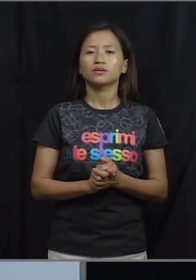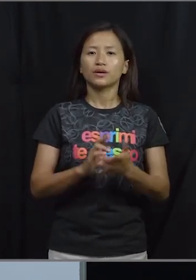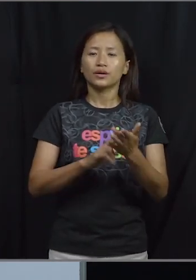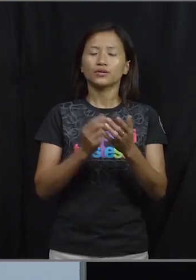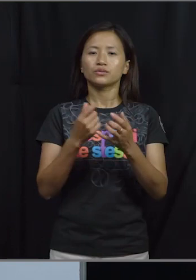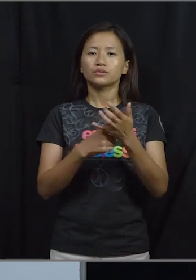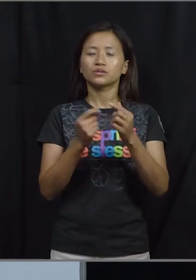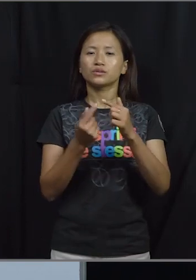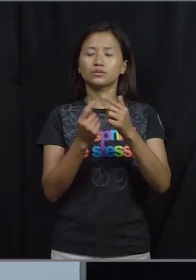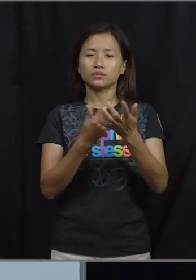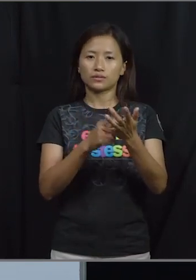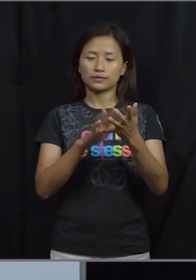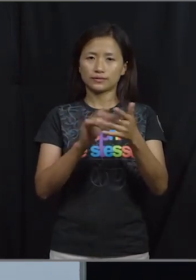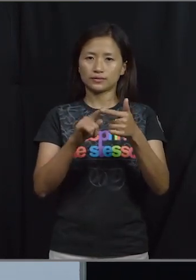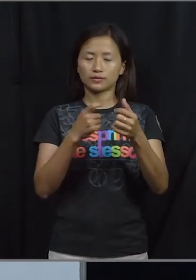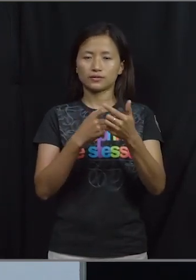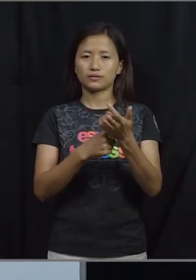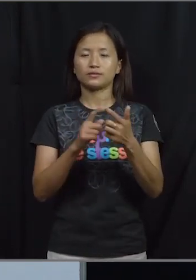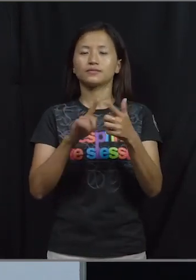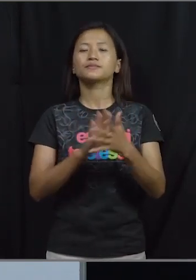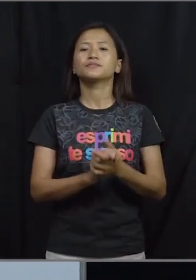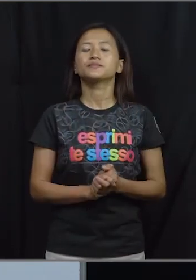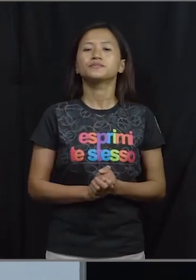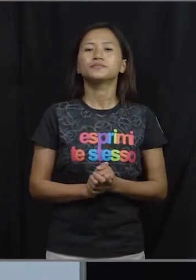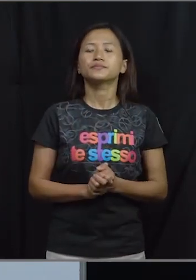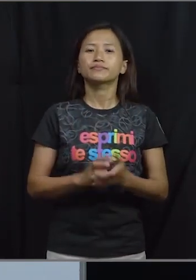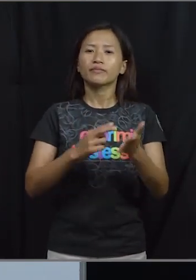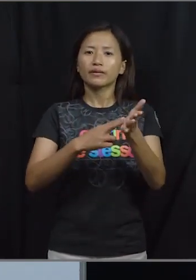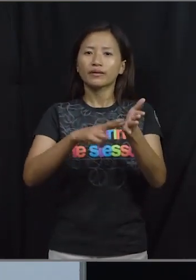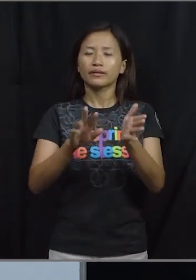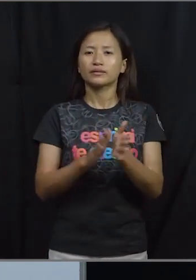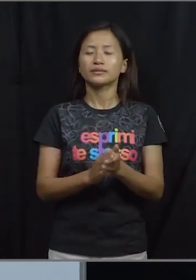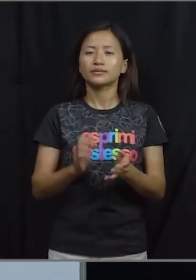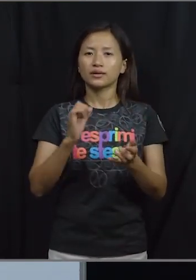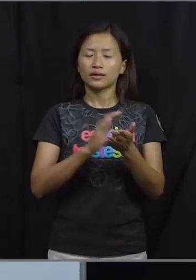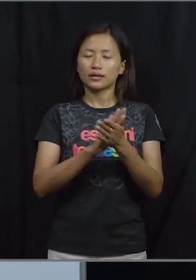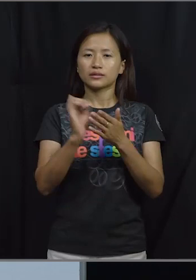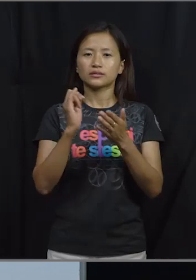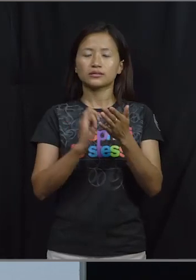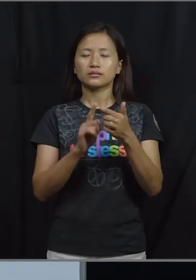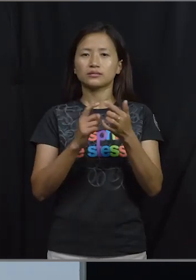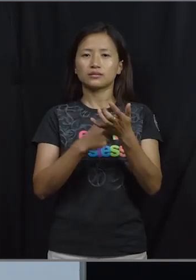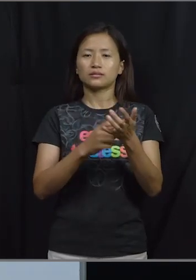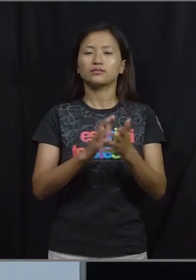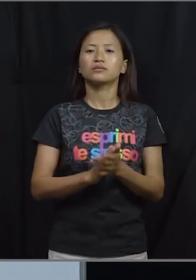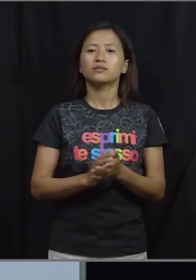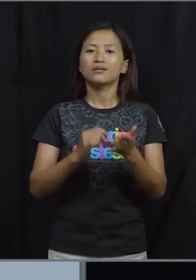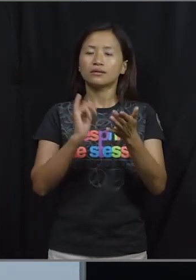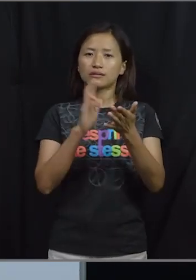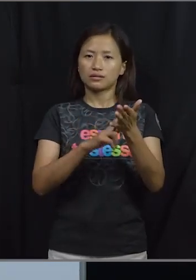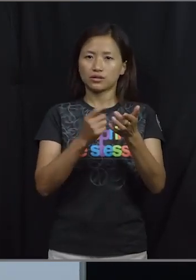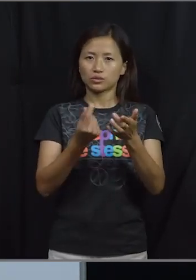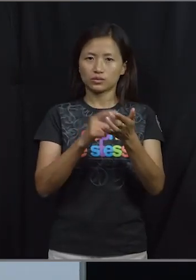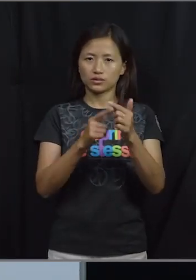nurture. So nature is hereditary and nurture will be